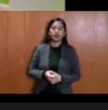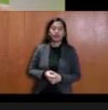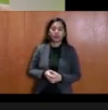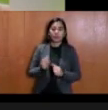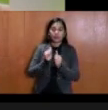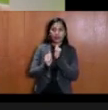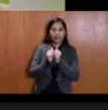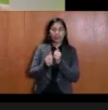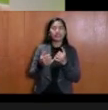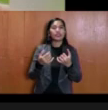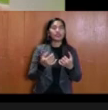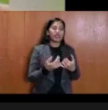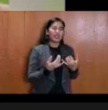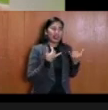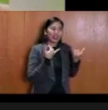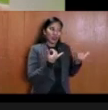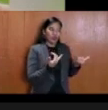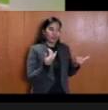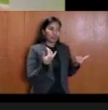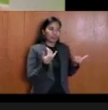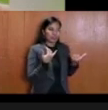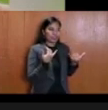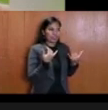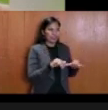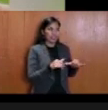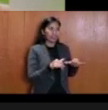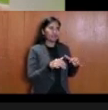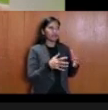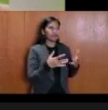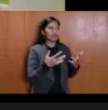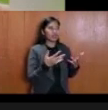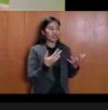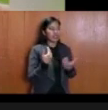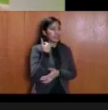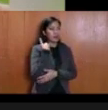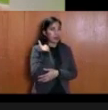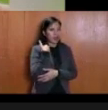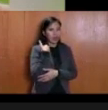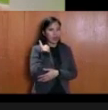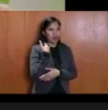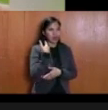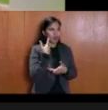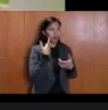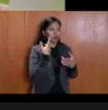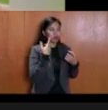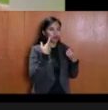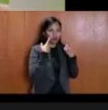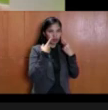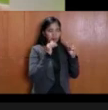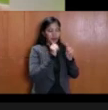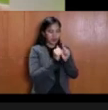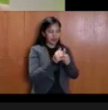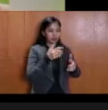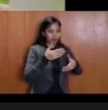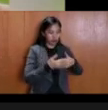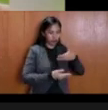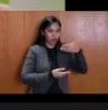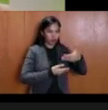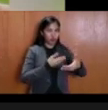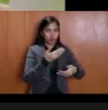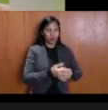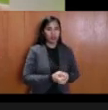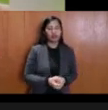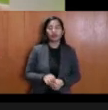still very fragmented. Yes. The efforts are very We can do more, and investments are really needed for this industry. Yeah. All